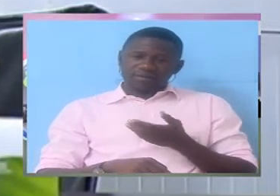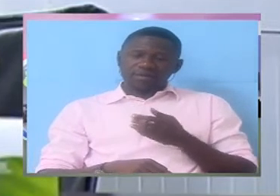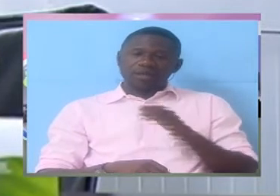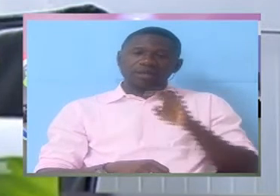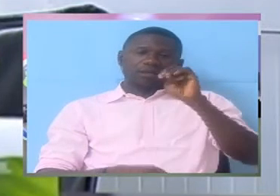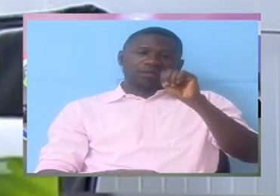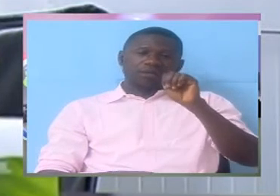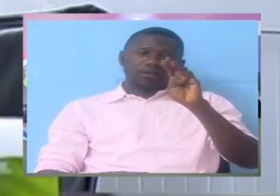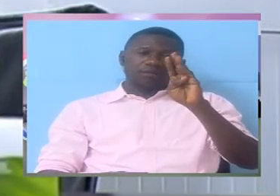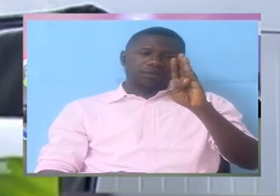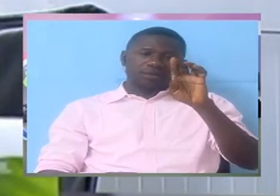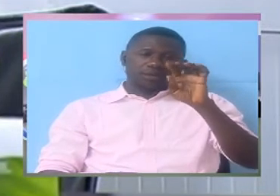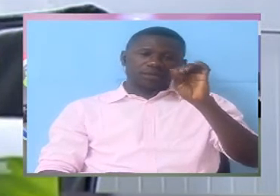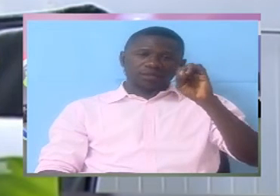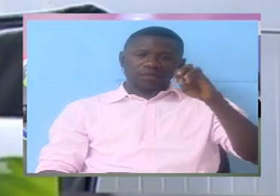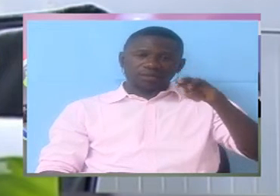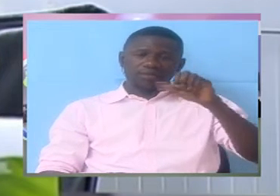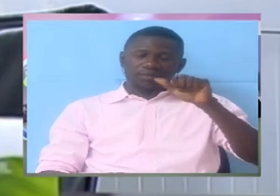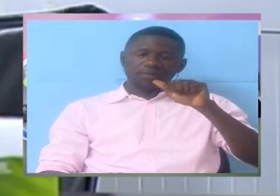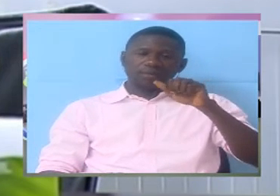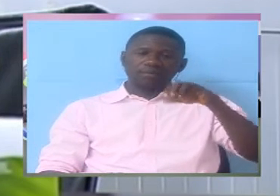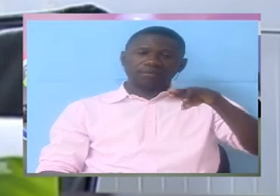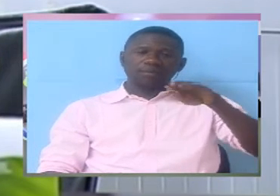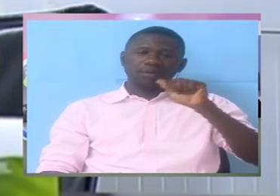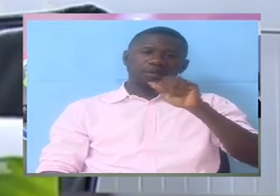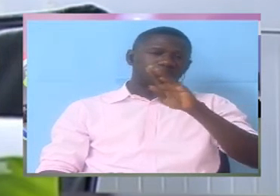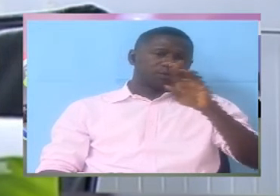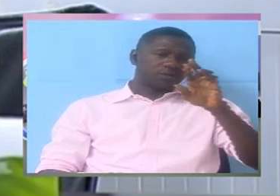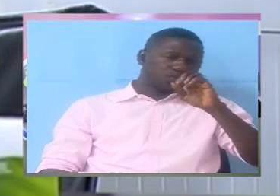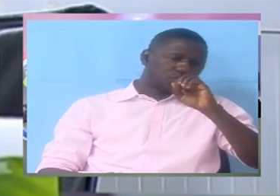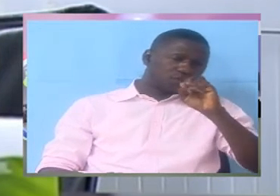specifically, did you see him tortured?